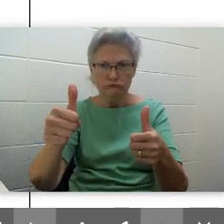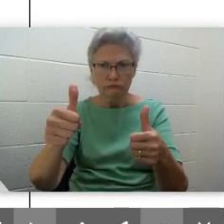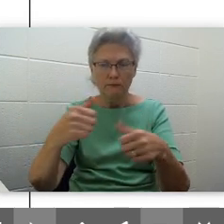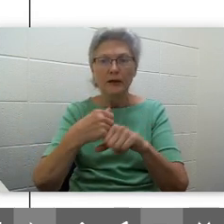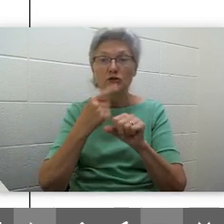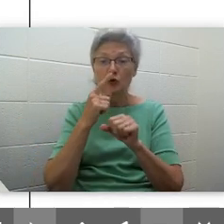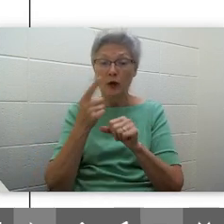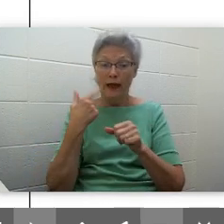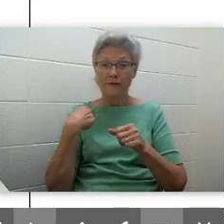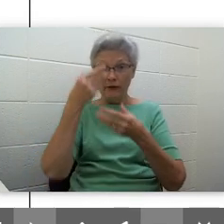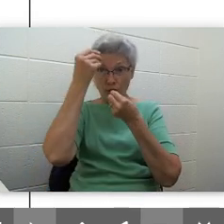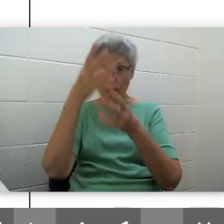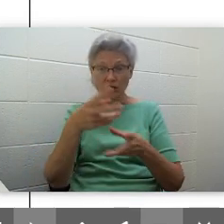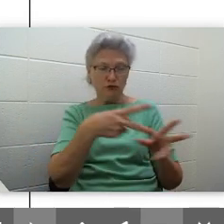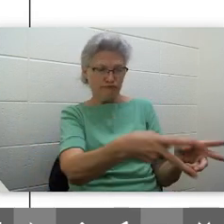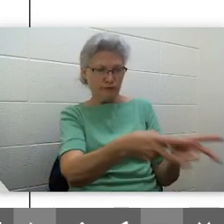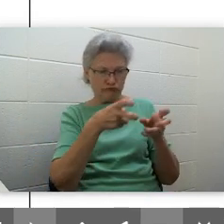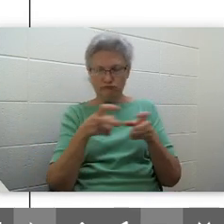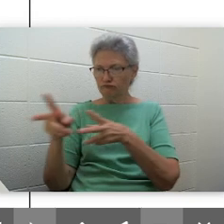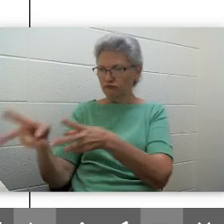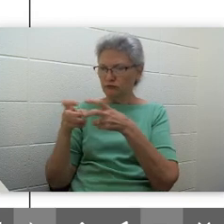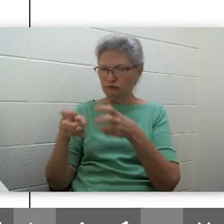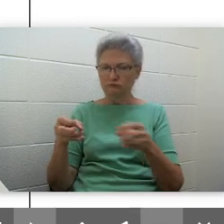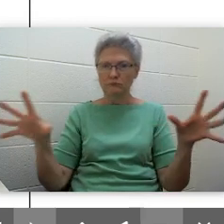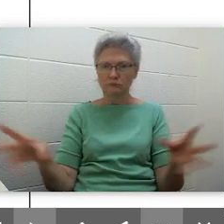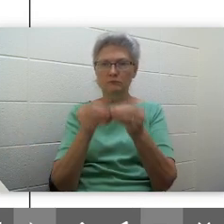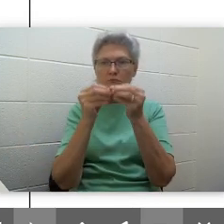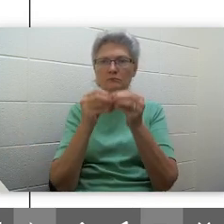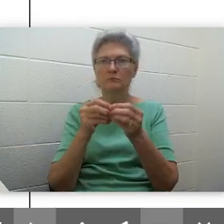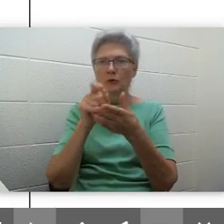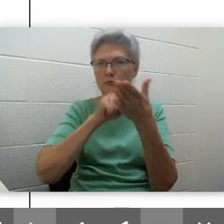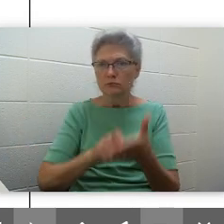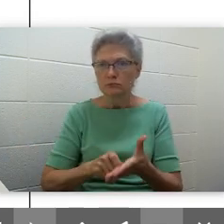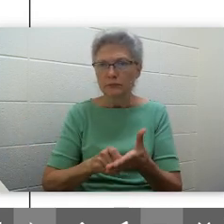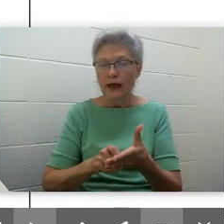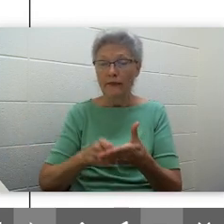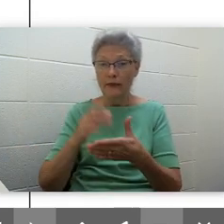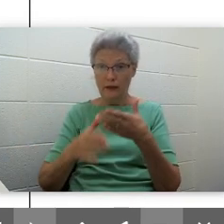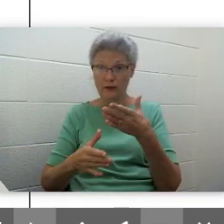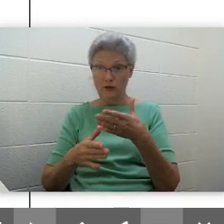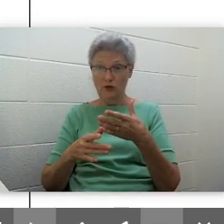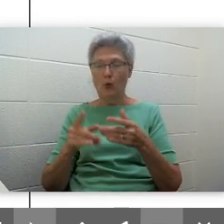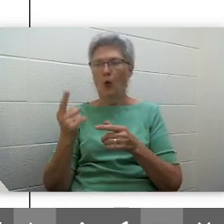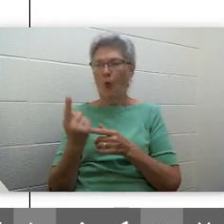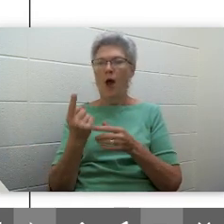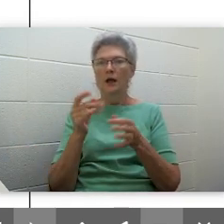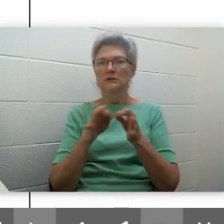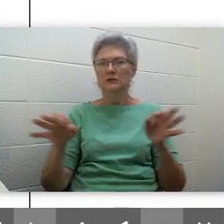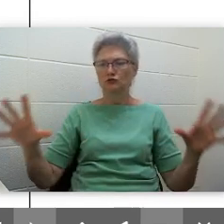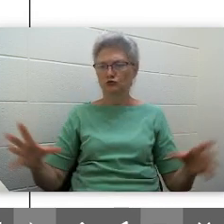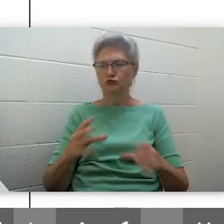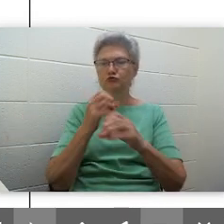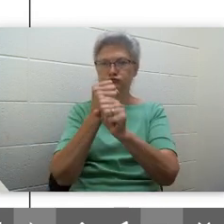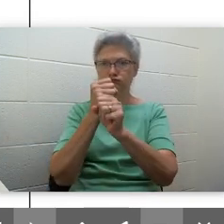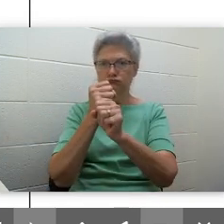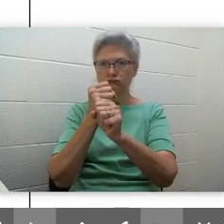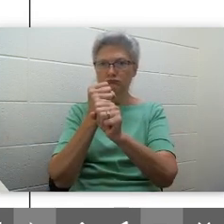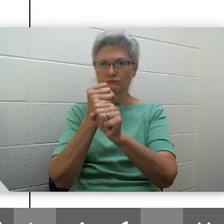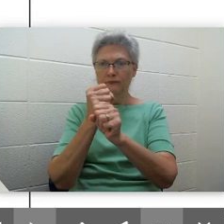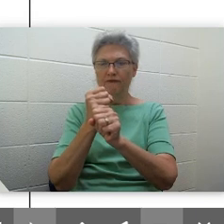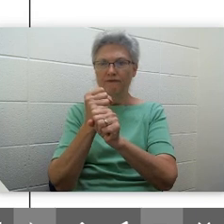have information from both of the texts. And then at the very end, you want to take a wrap-up sentence that kind of wraps it